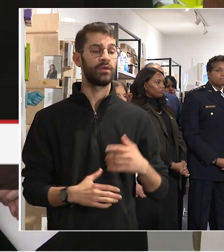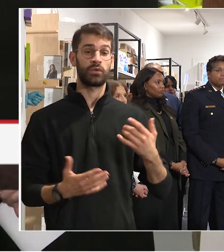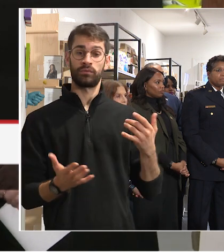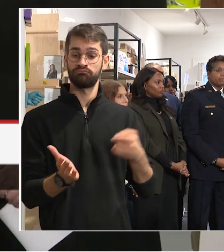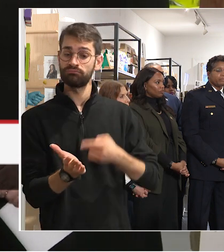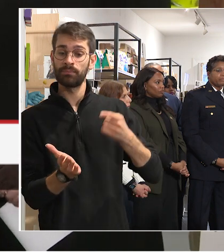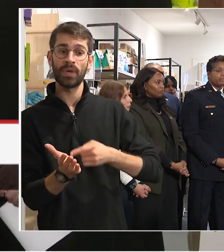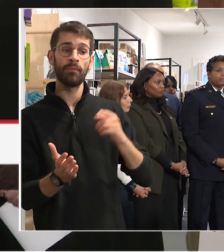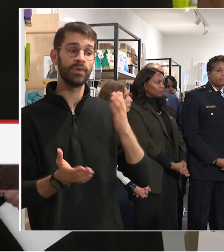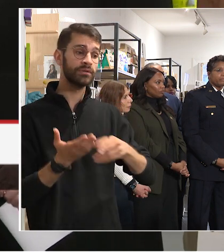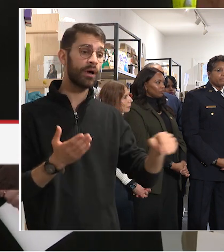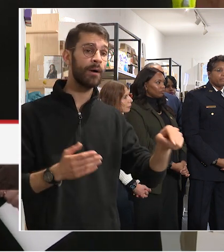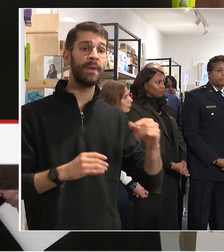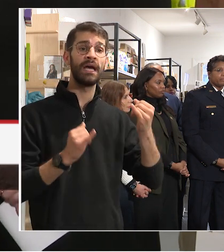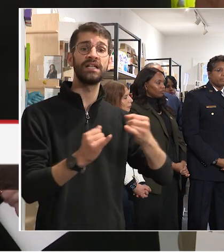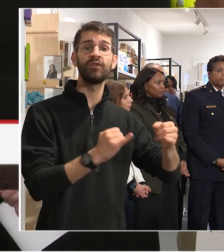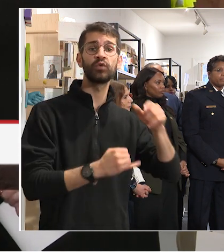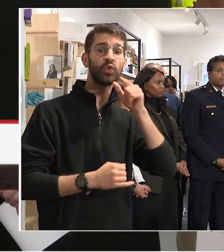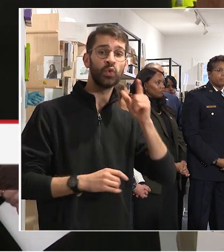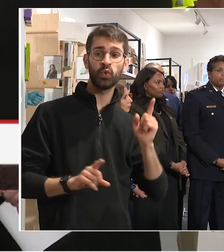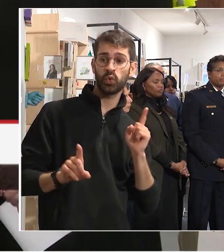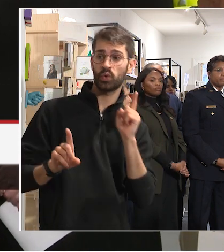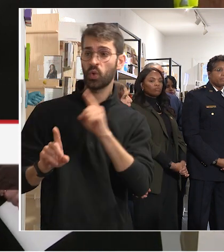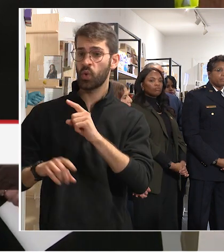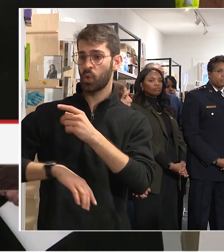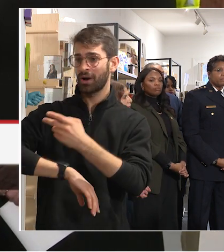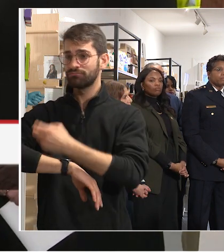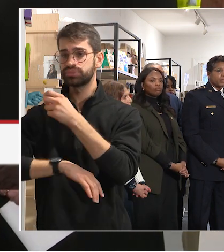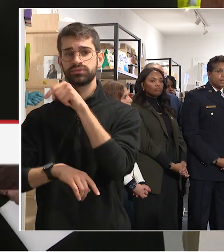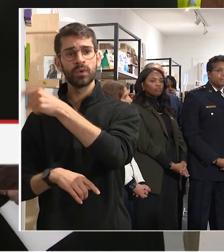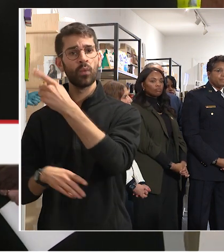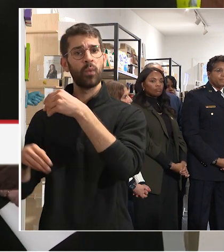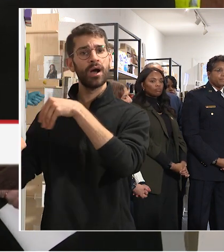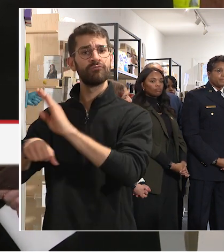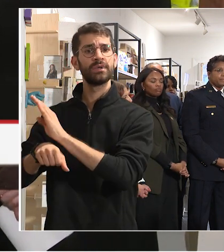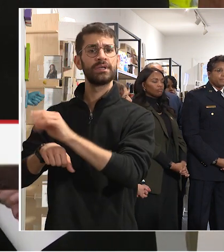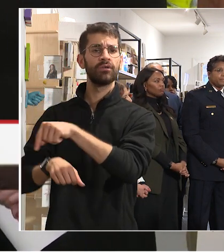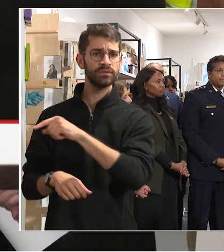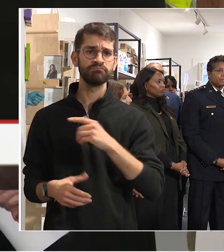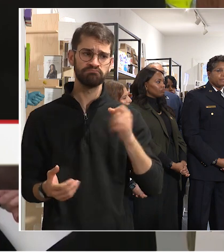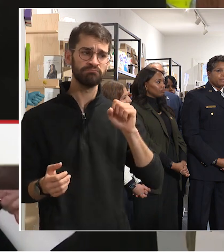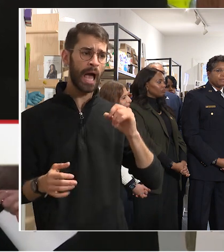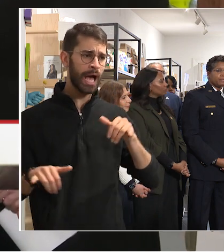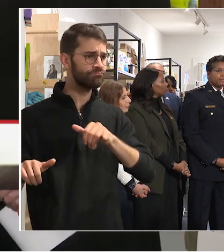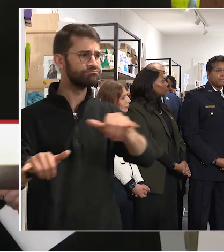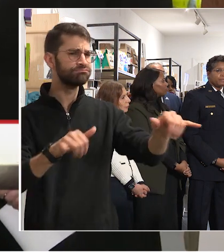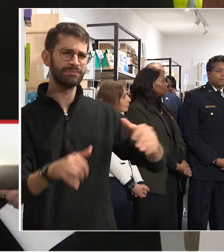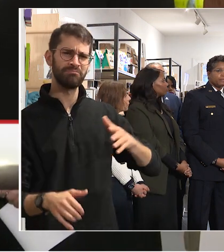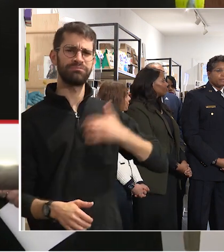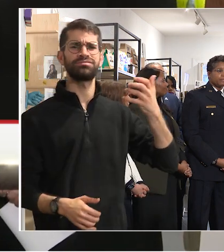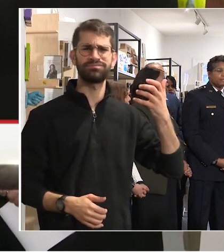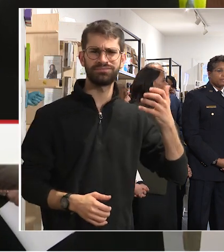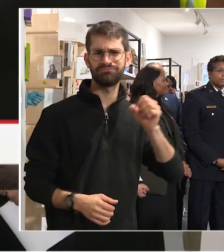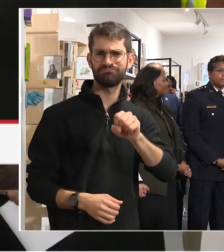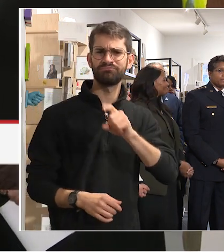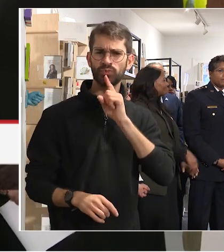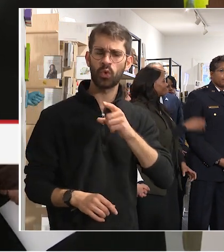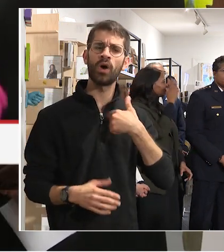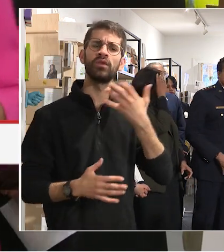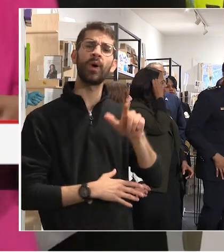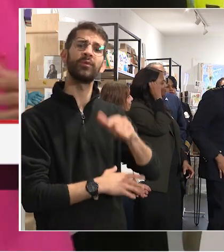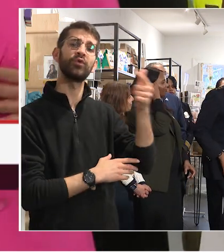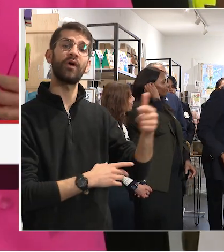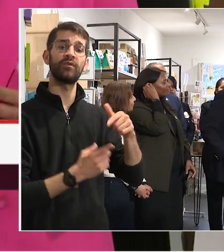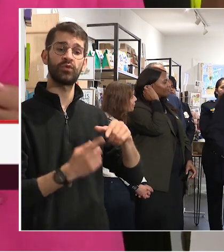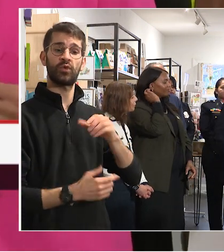individuals who victimize one of our retailers, we're all very angry about it, and I want to turn to the chief of police to address it.